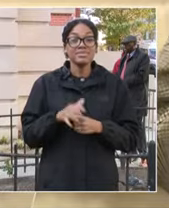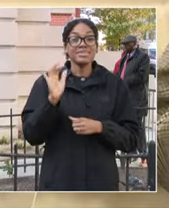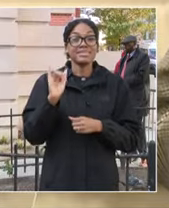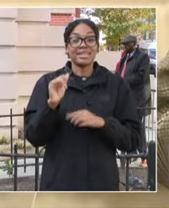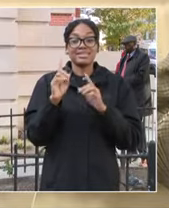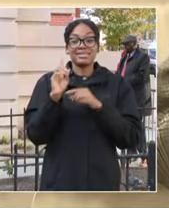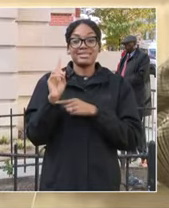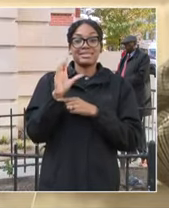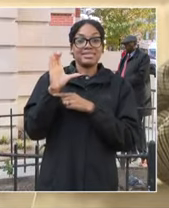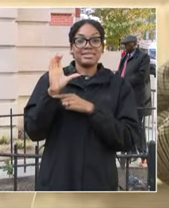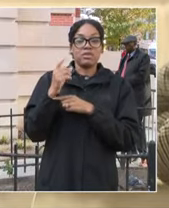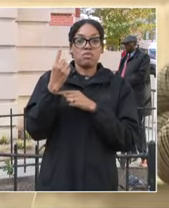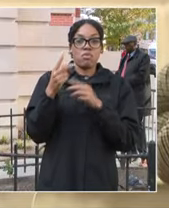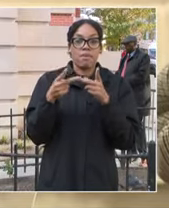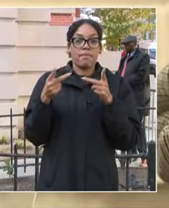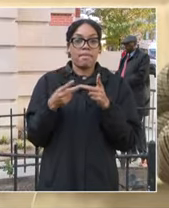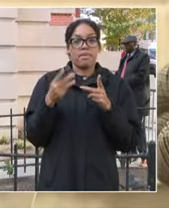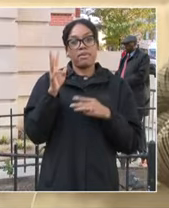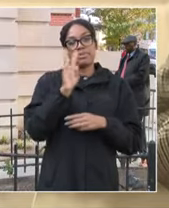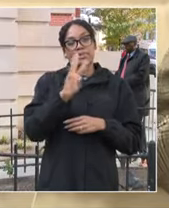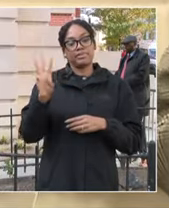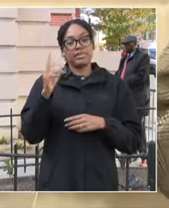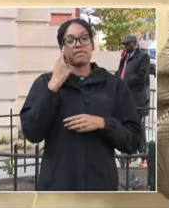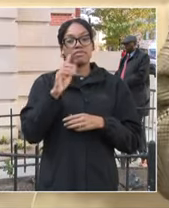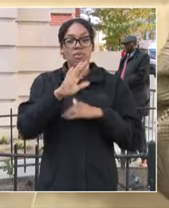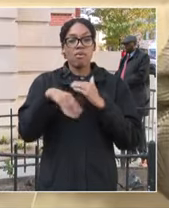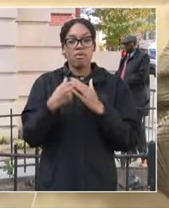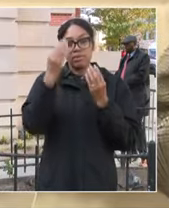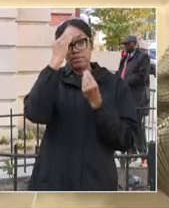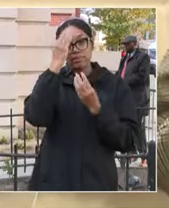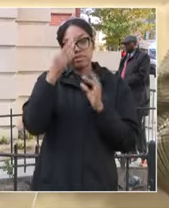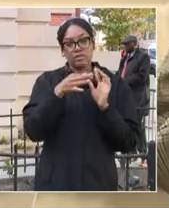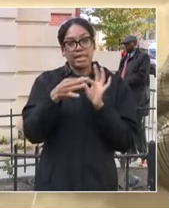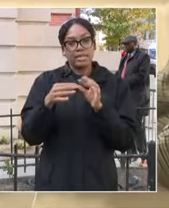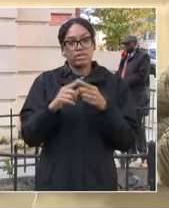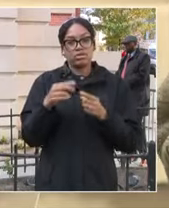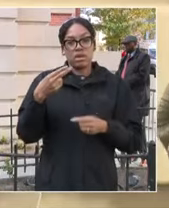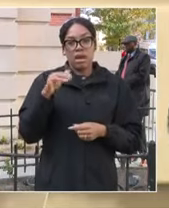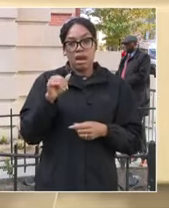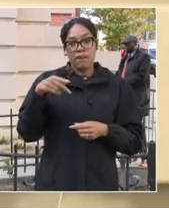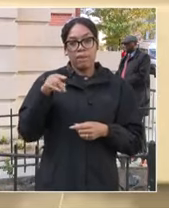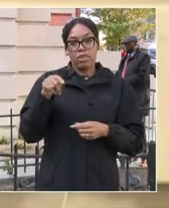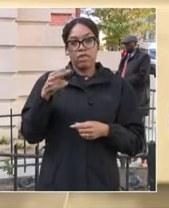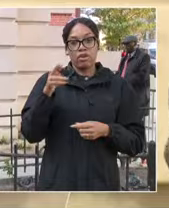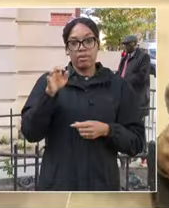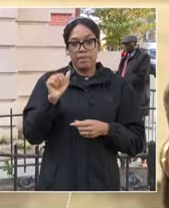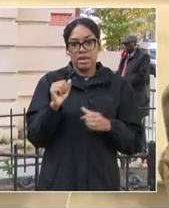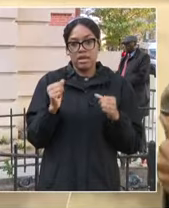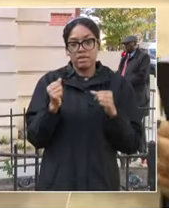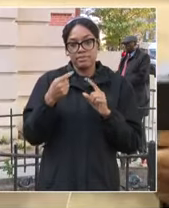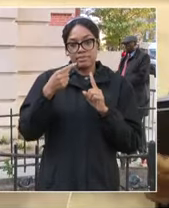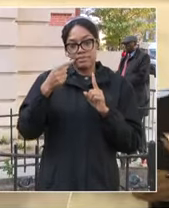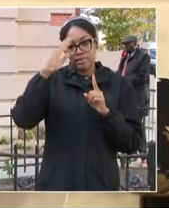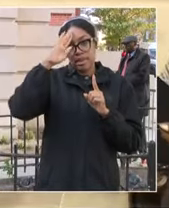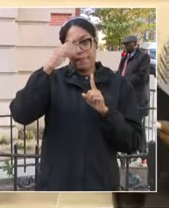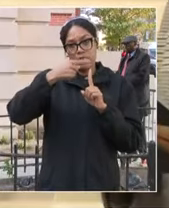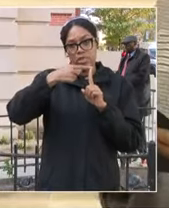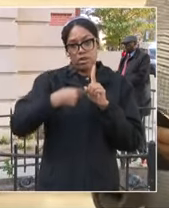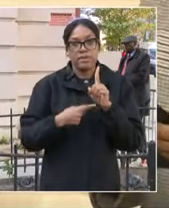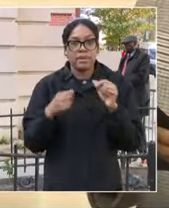resource for hypothermia season. With that, I'd like to invite Mayor Bowser to come back to the podium and lead us into a